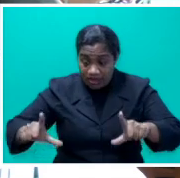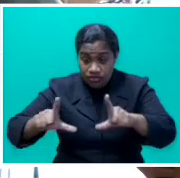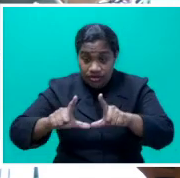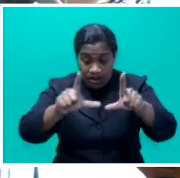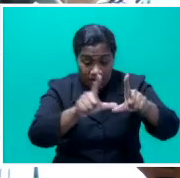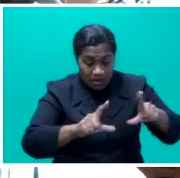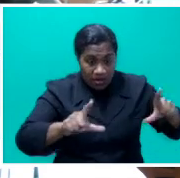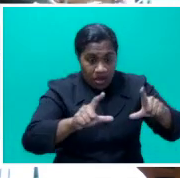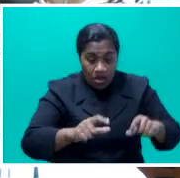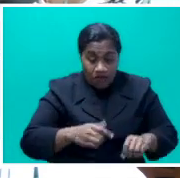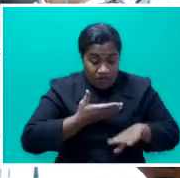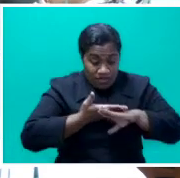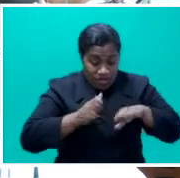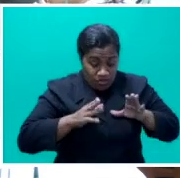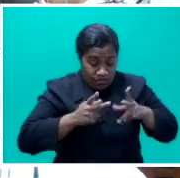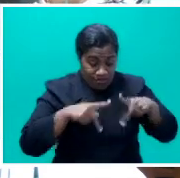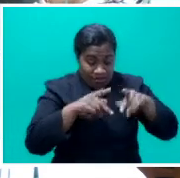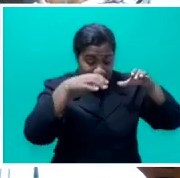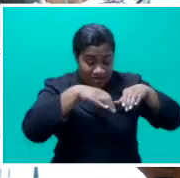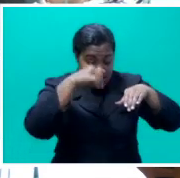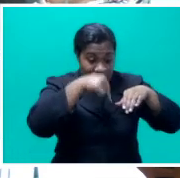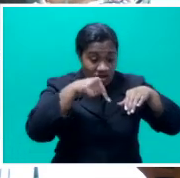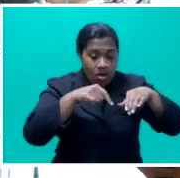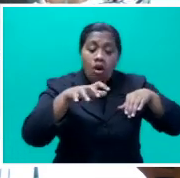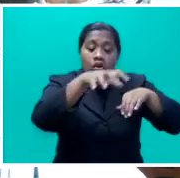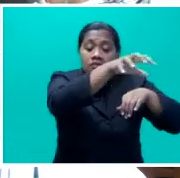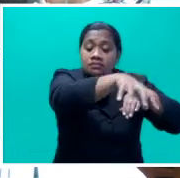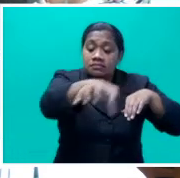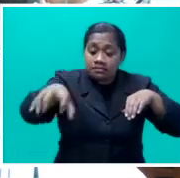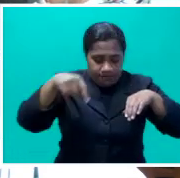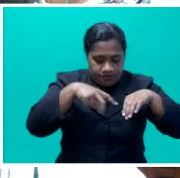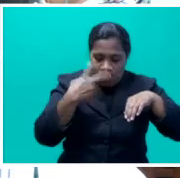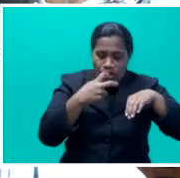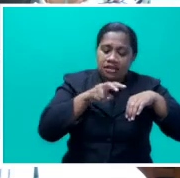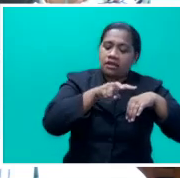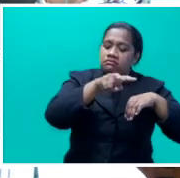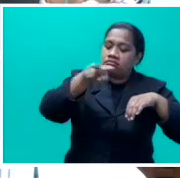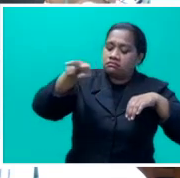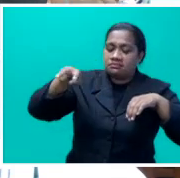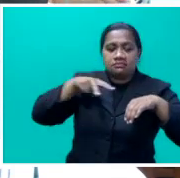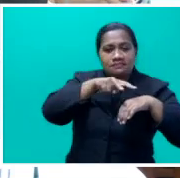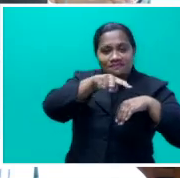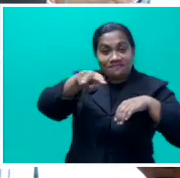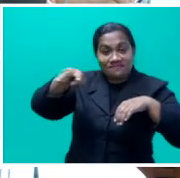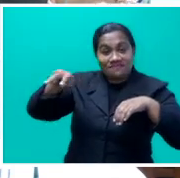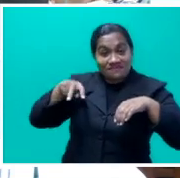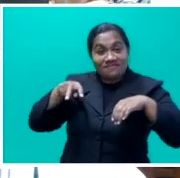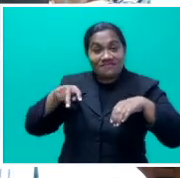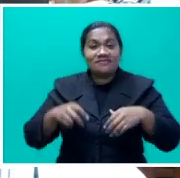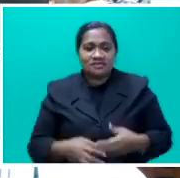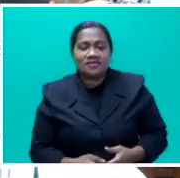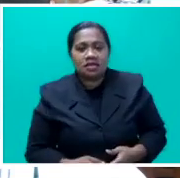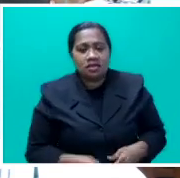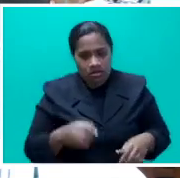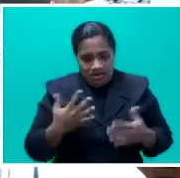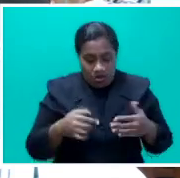new command center, and I hope that members of the House committees would have an opportunity to look